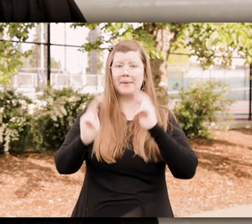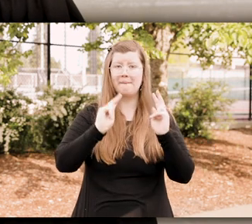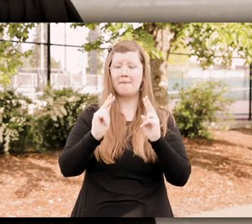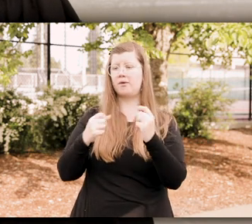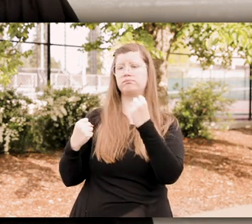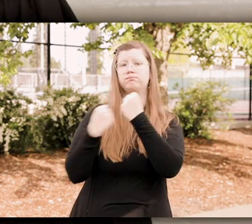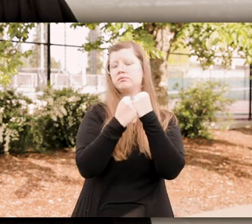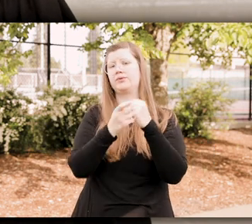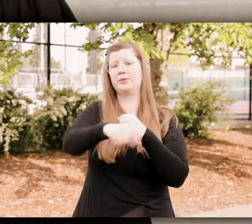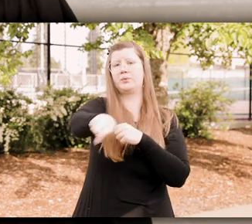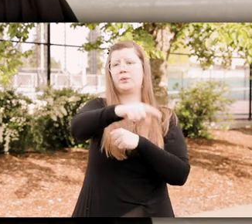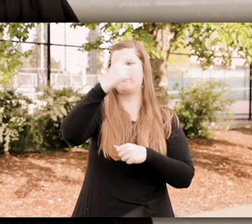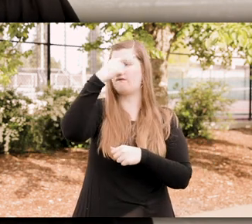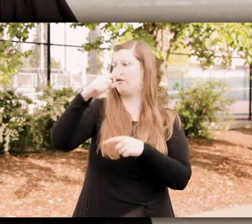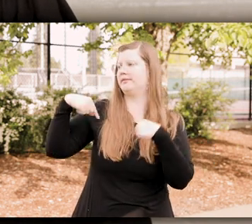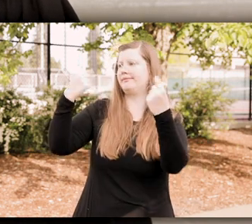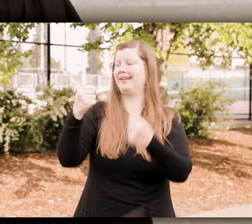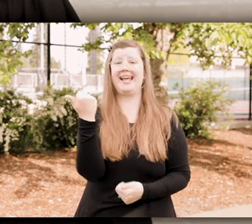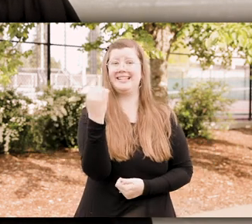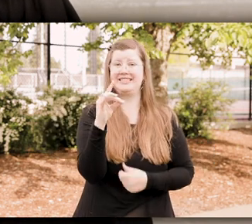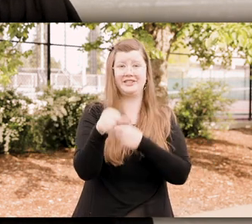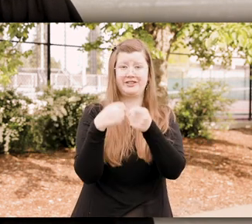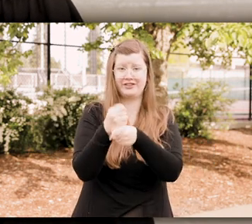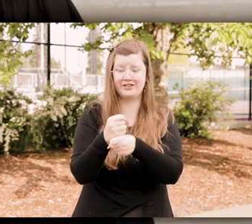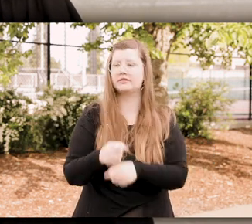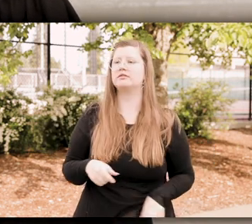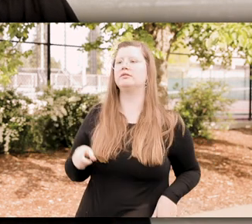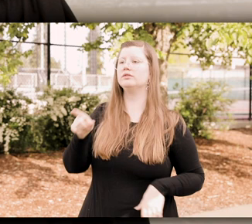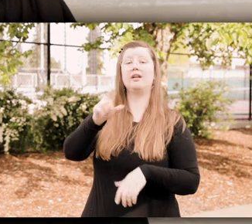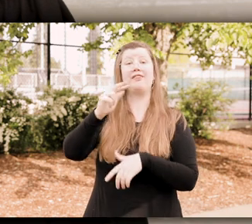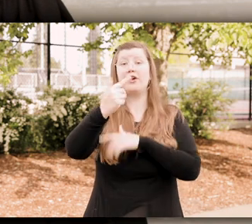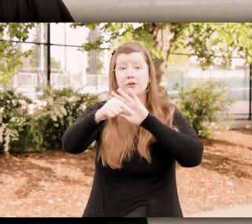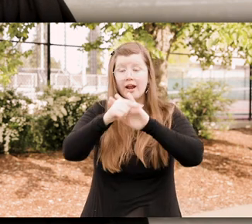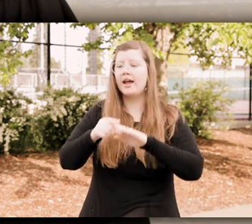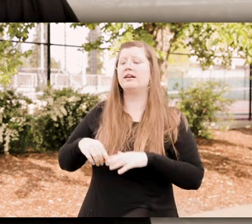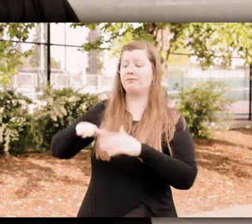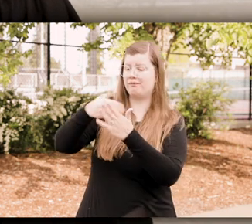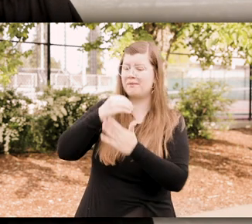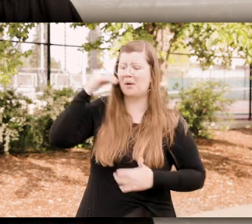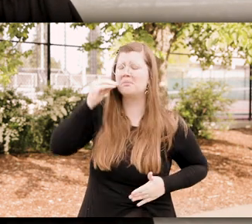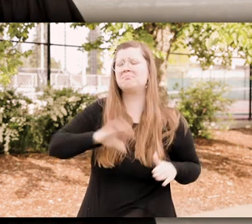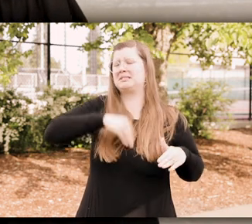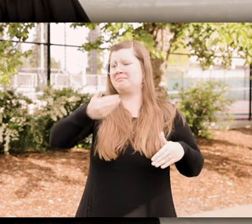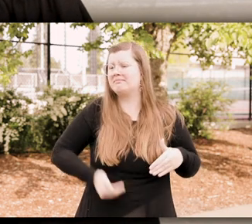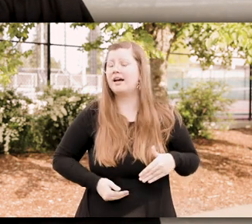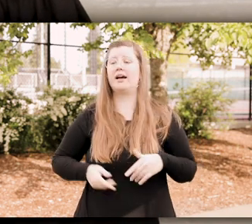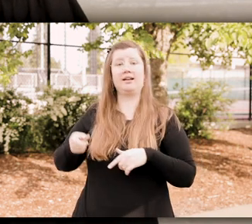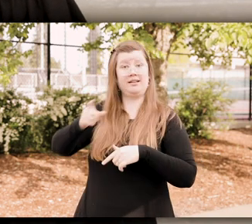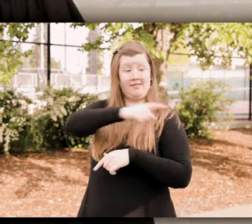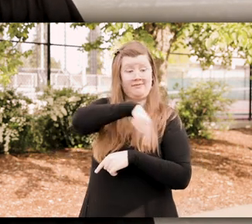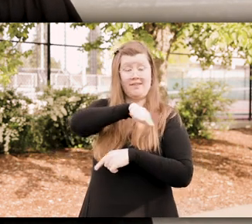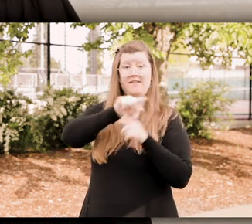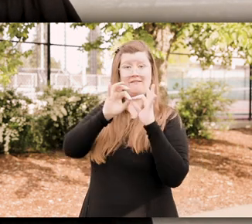from school upset in the third grade, they taught you how to think your way through the hurt, even though they felt